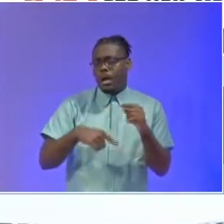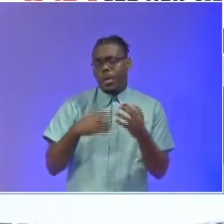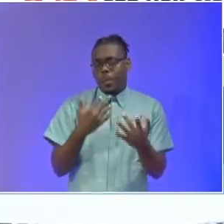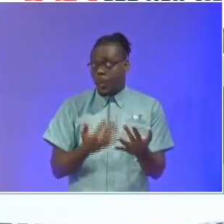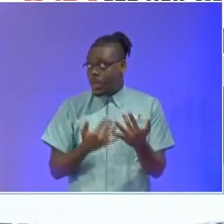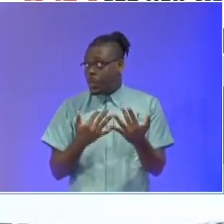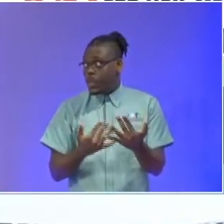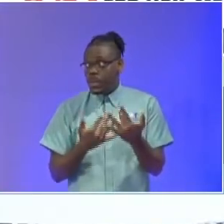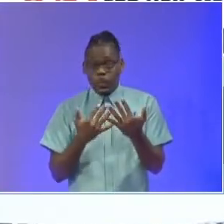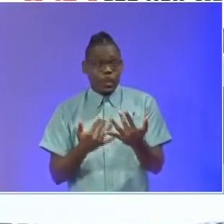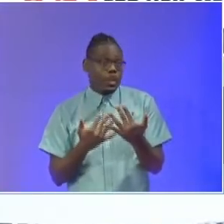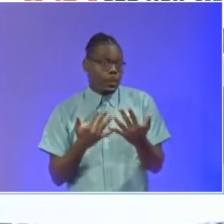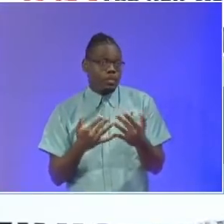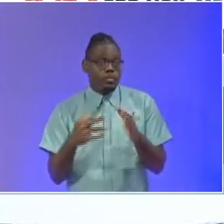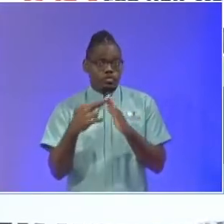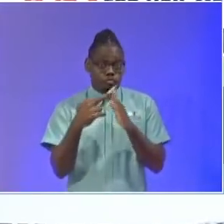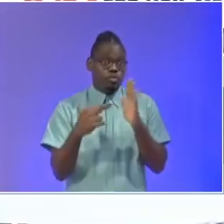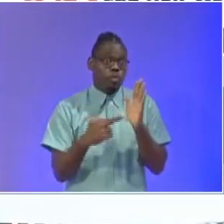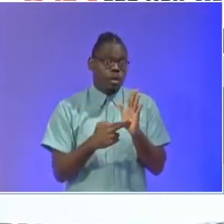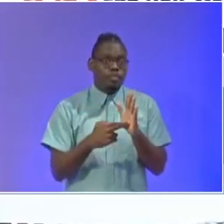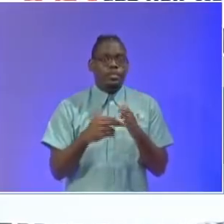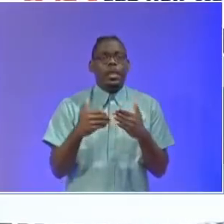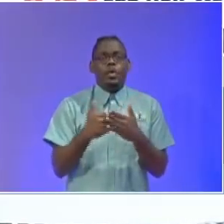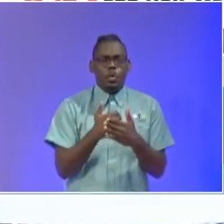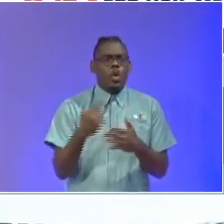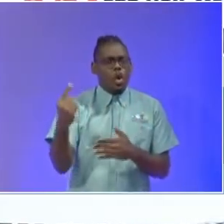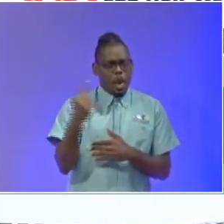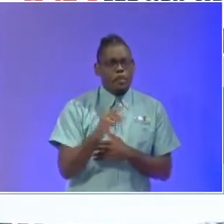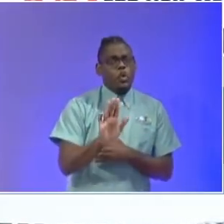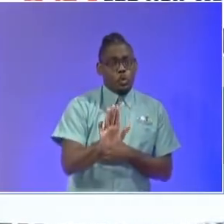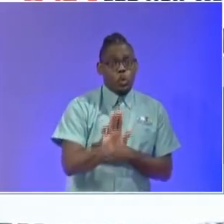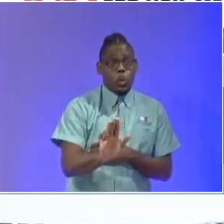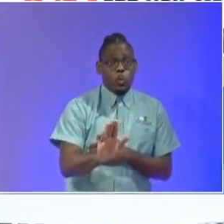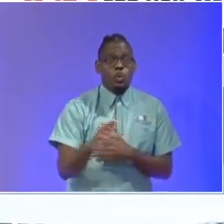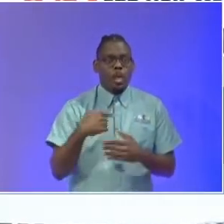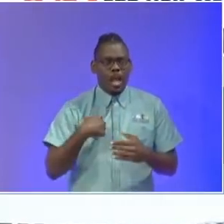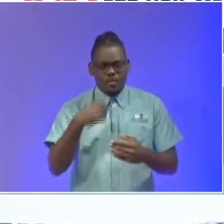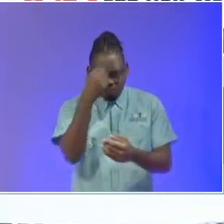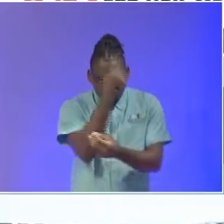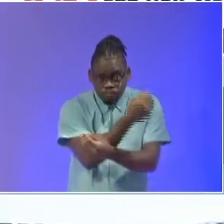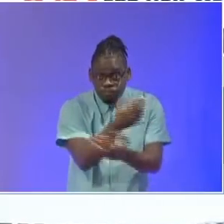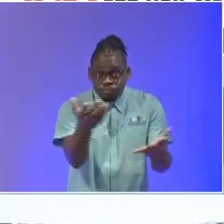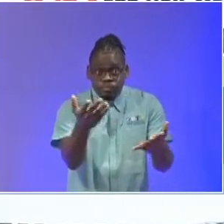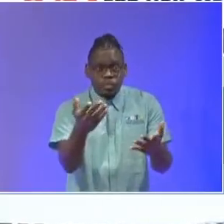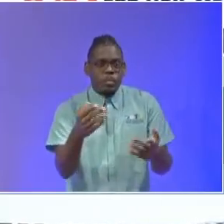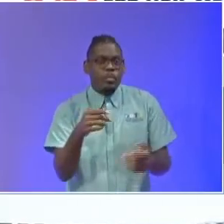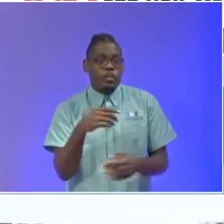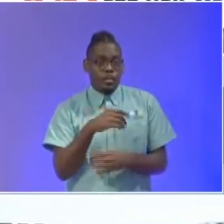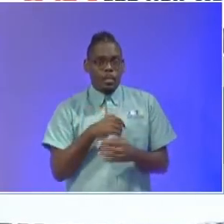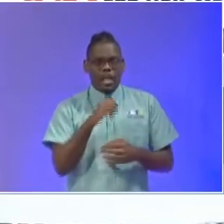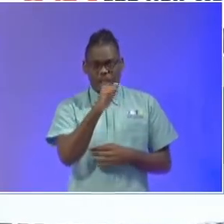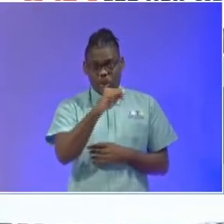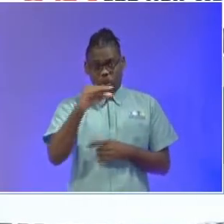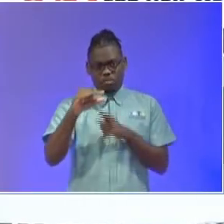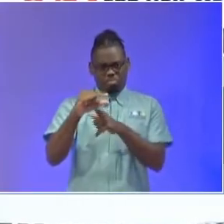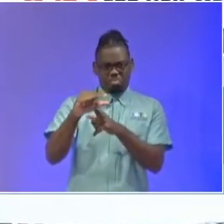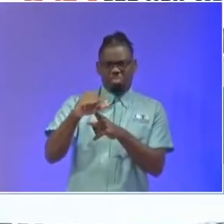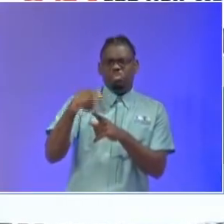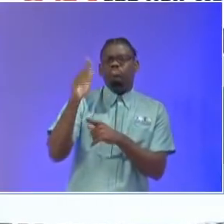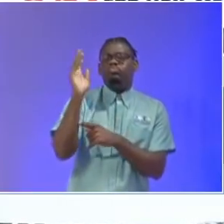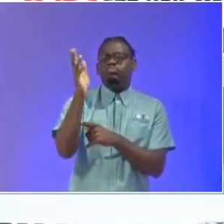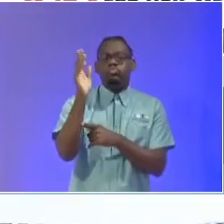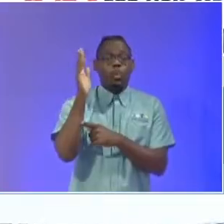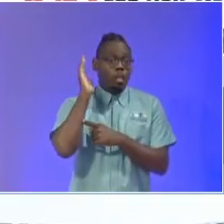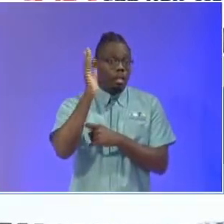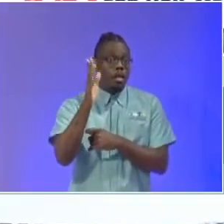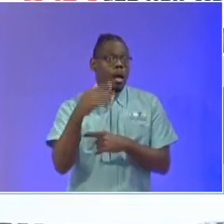of the EMT, that is in the public domain. It's at the Eastern Regional Health Authority. And as you know, once a matter is